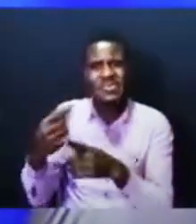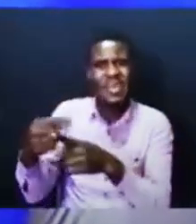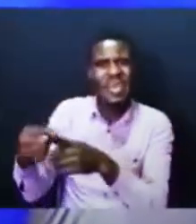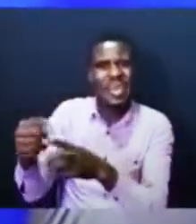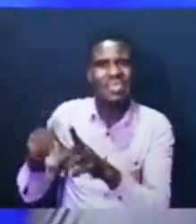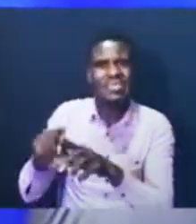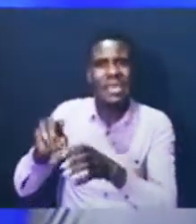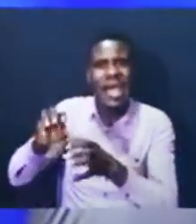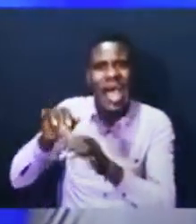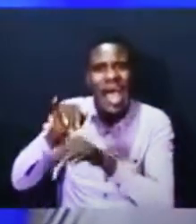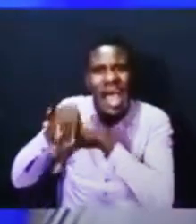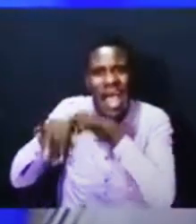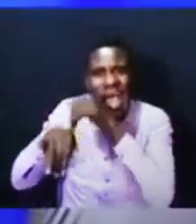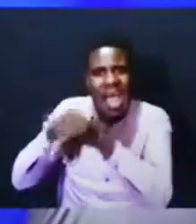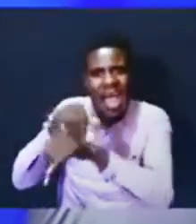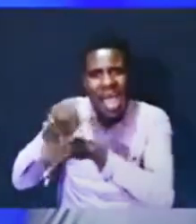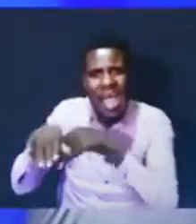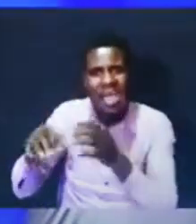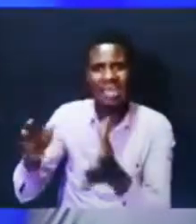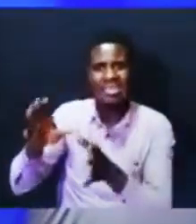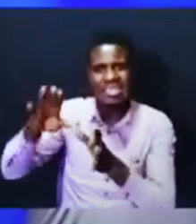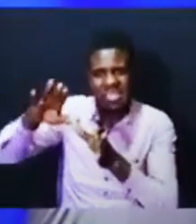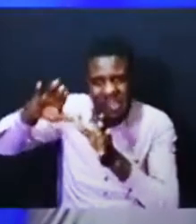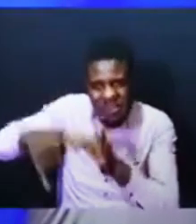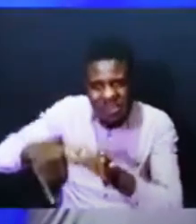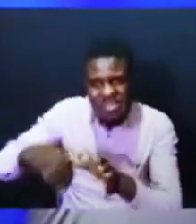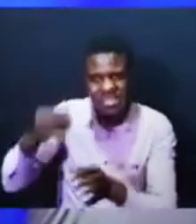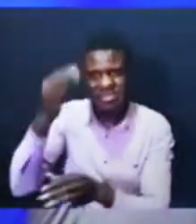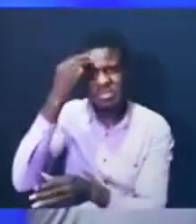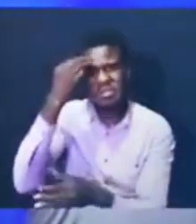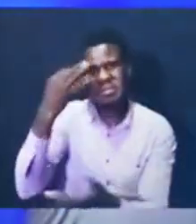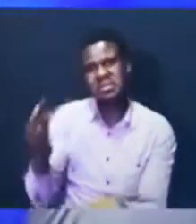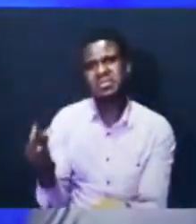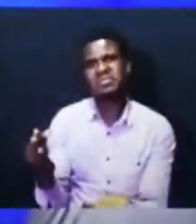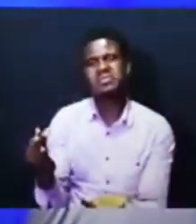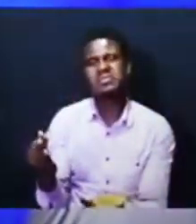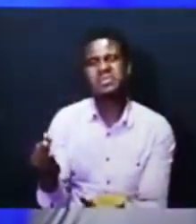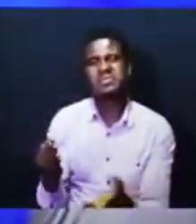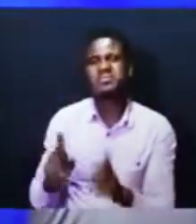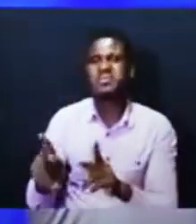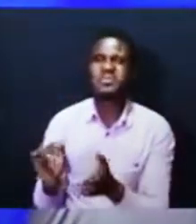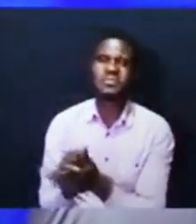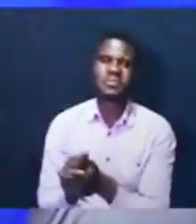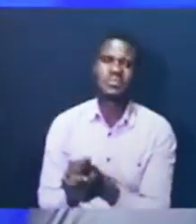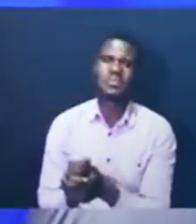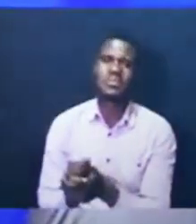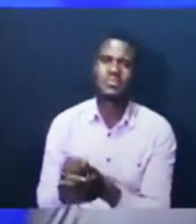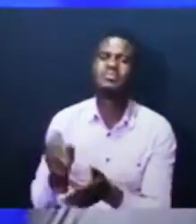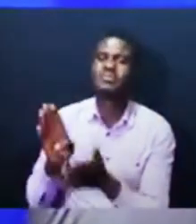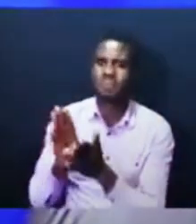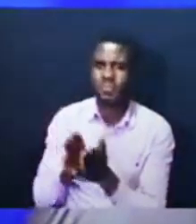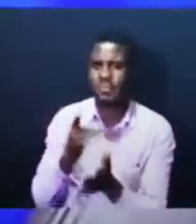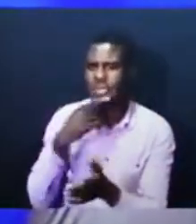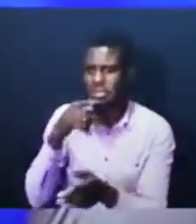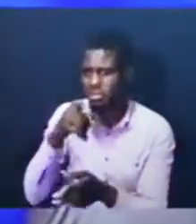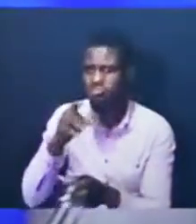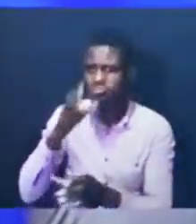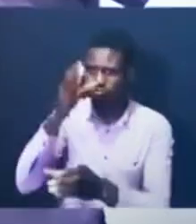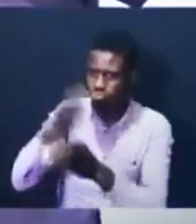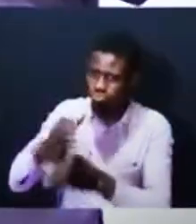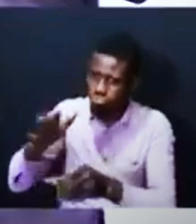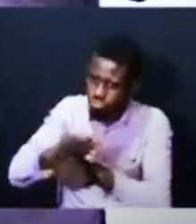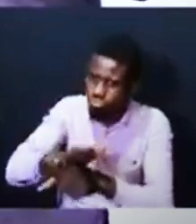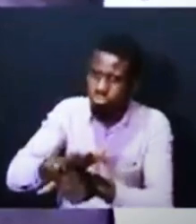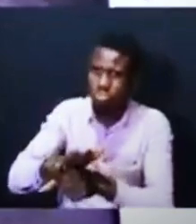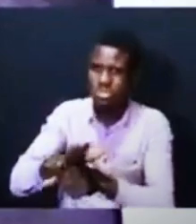deceive the minds of naive people. He says that watch out for such people.